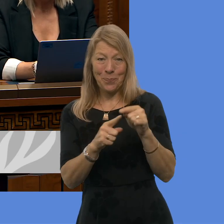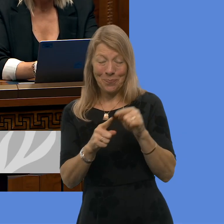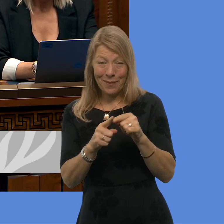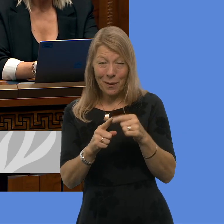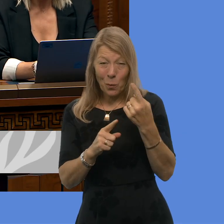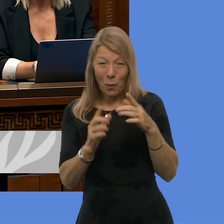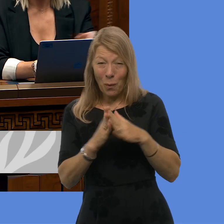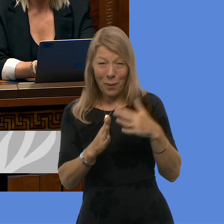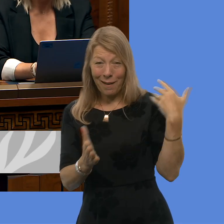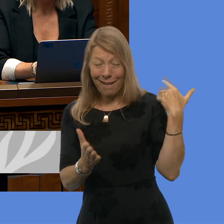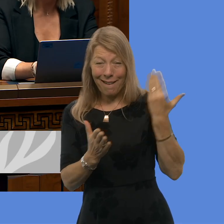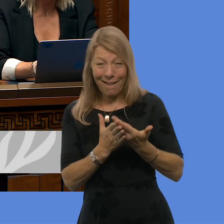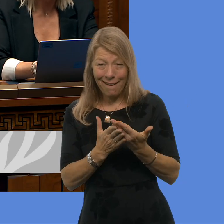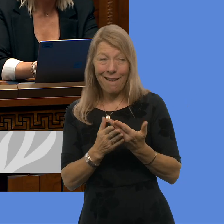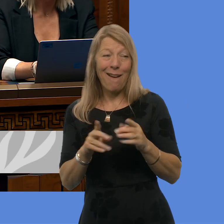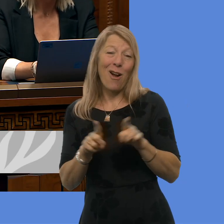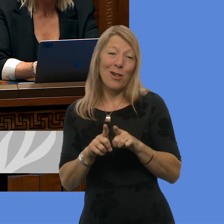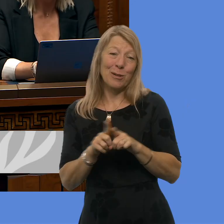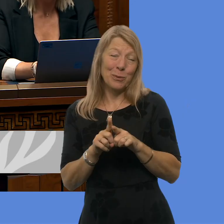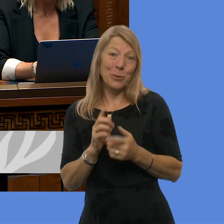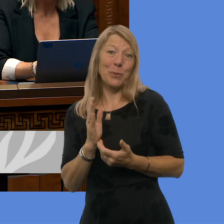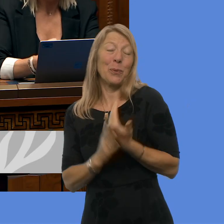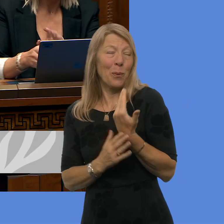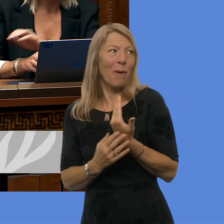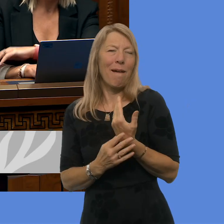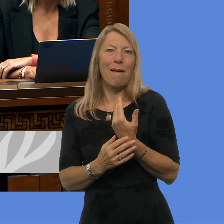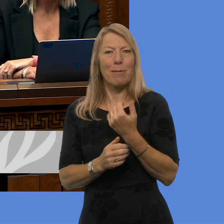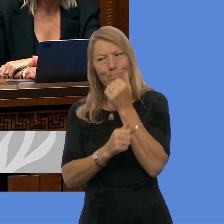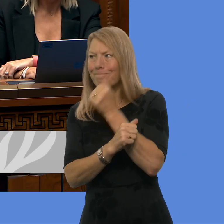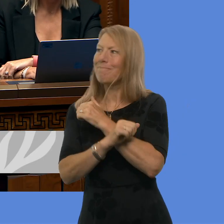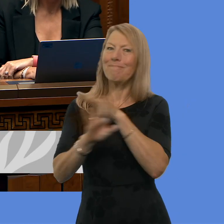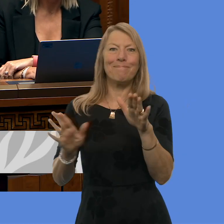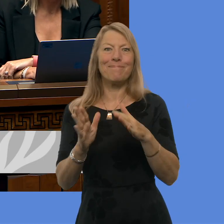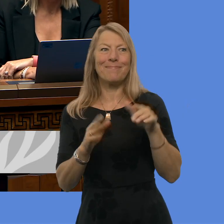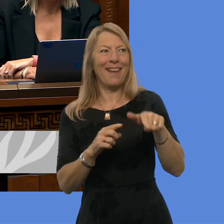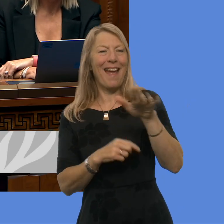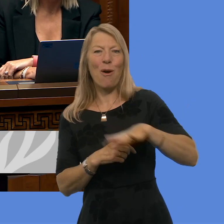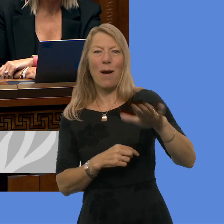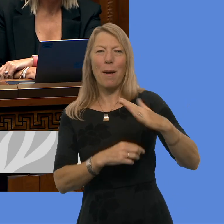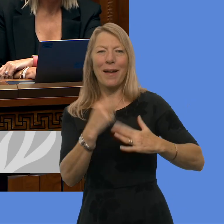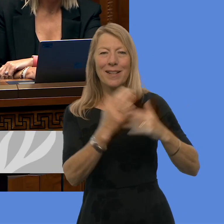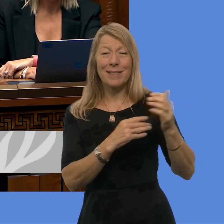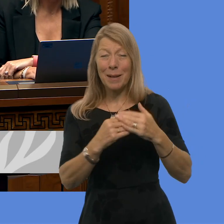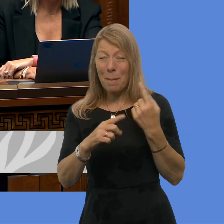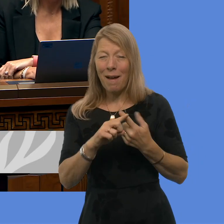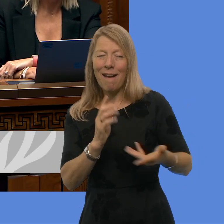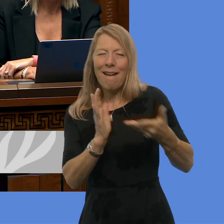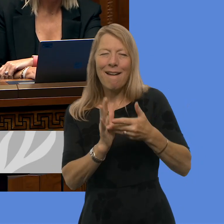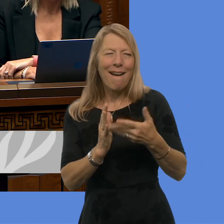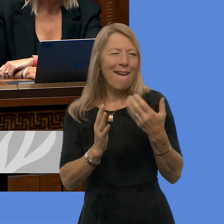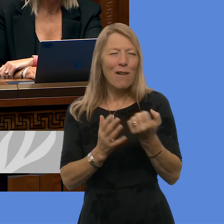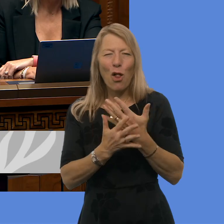announcement also. In addition, the site has become a vibrant hub for creative, cultural, sporting and charitable and